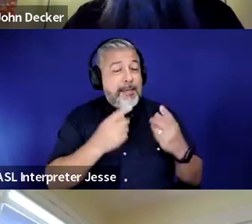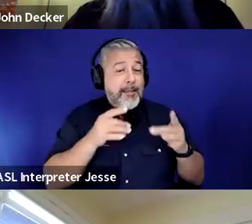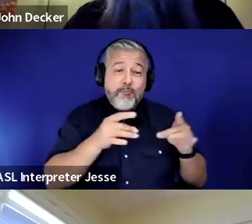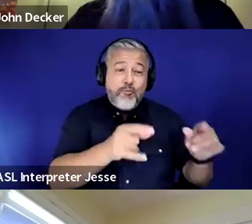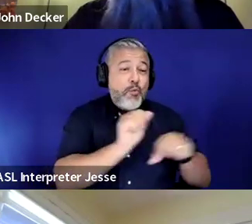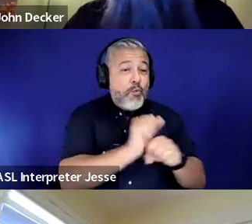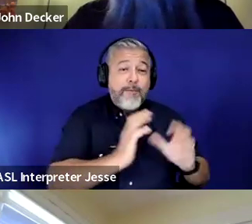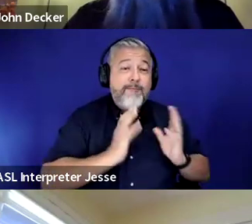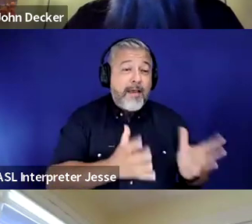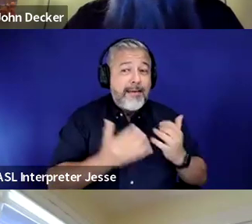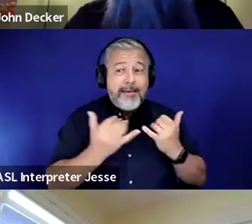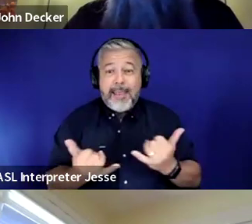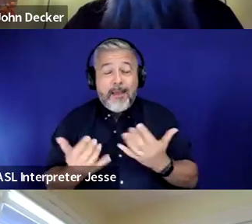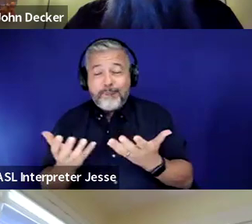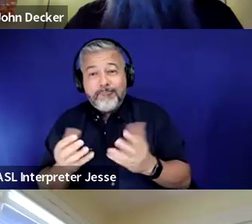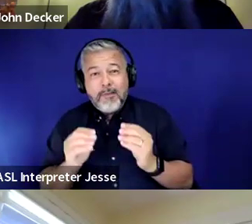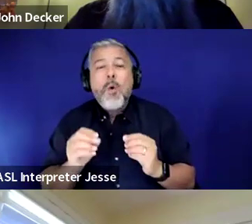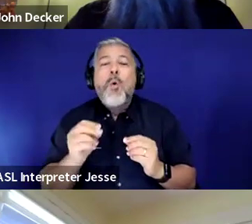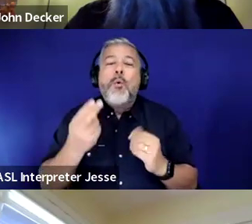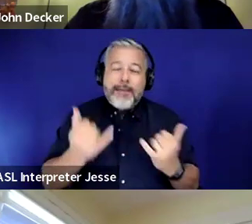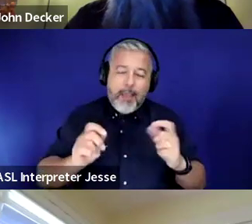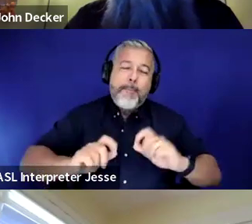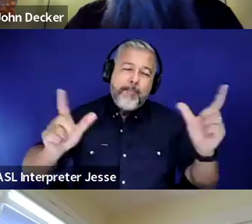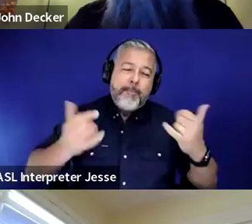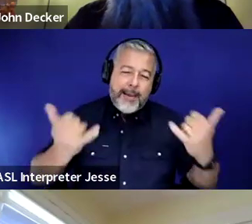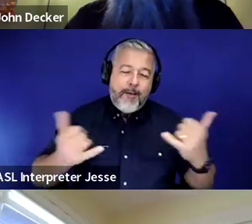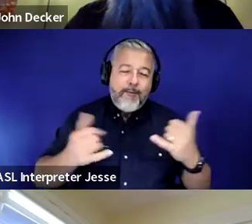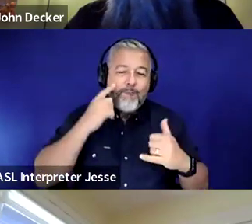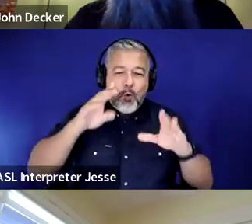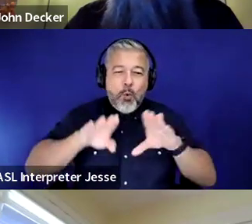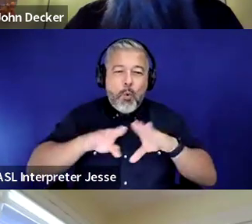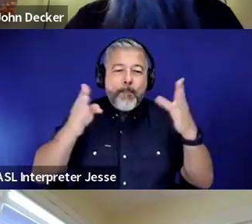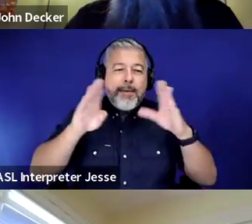I have the video of our open house. Oh, there it is. Now it pops up.